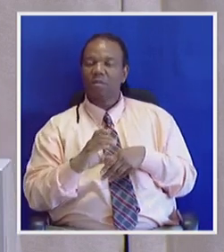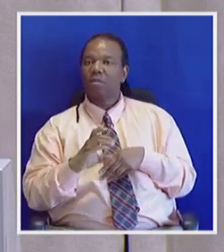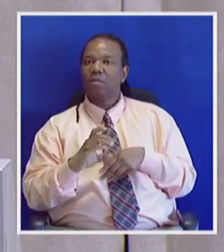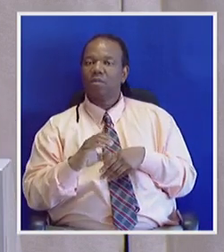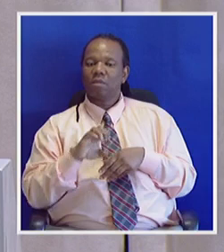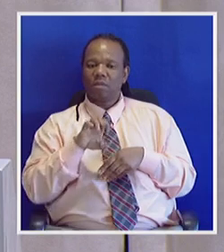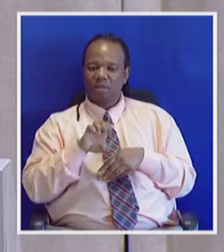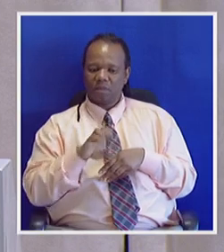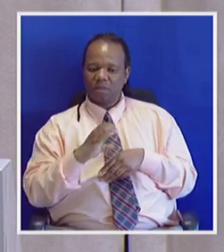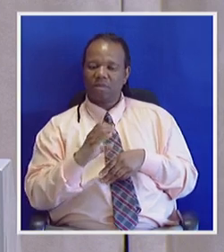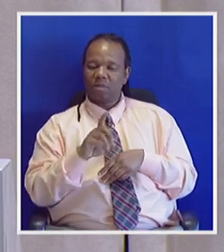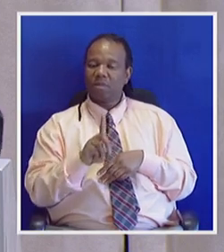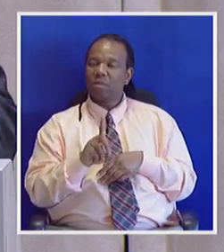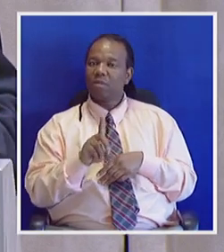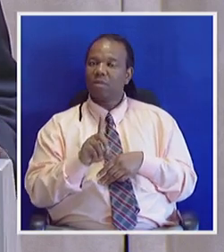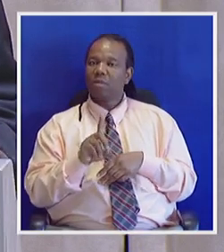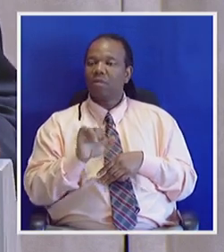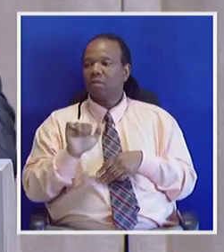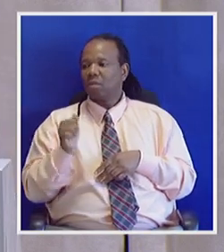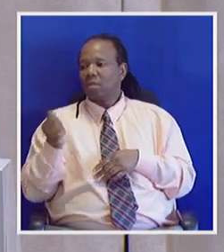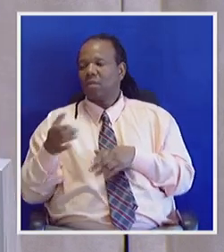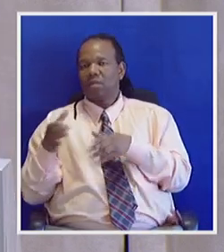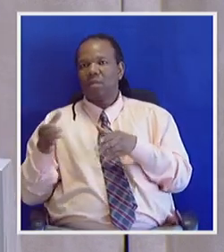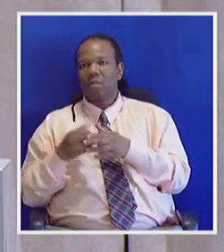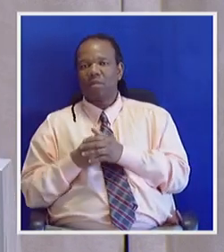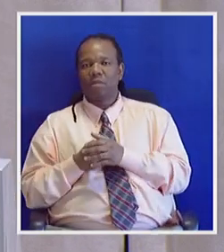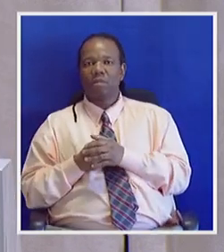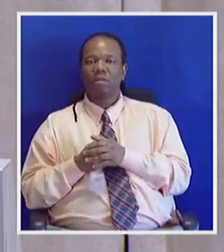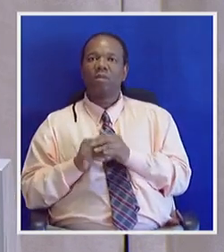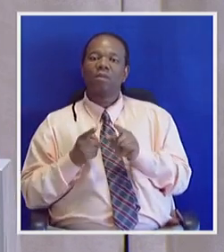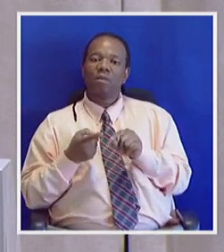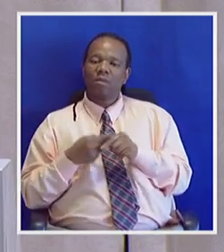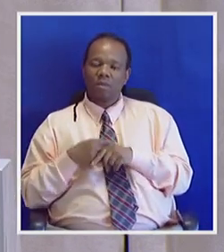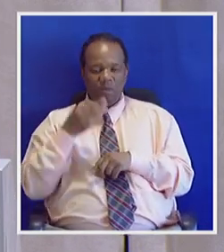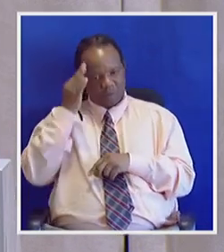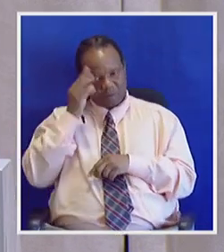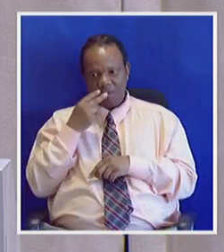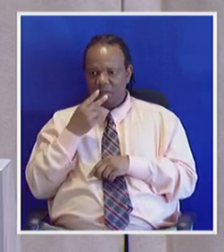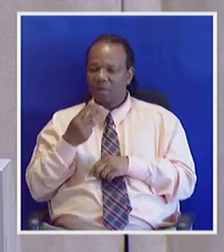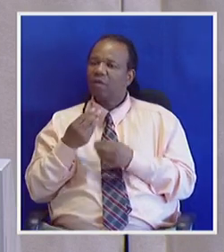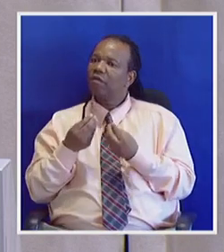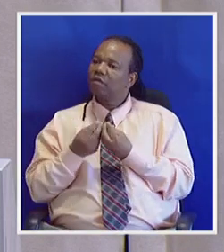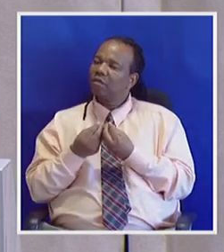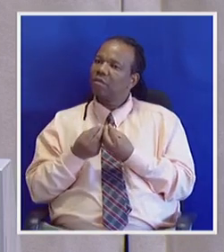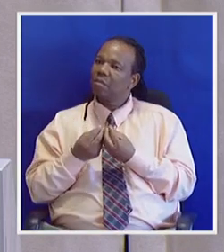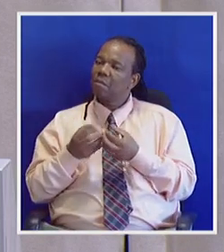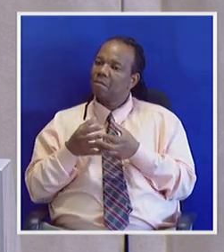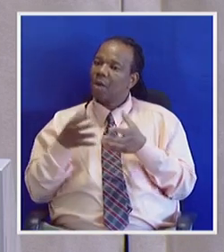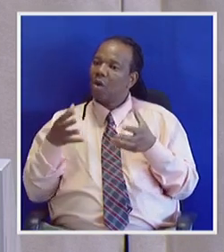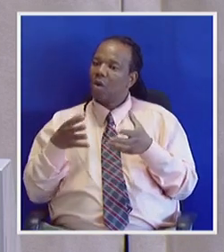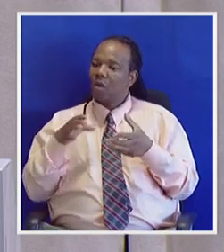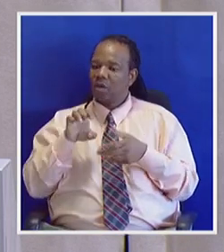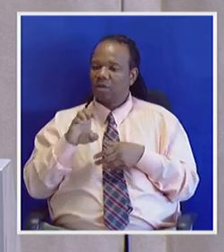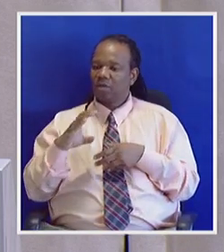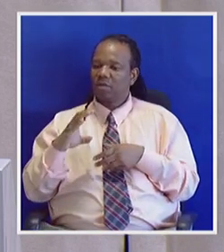up, and government, having realized that these are growing by leaps and bounds, has moved into the breach to make